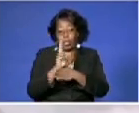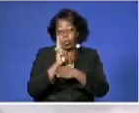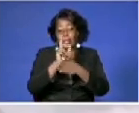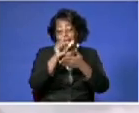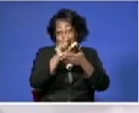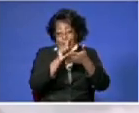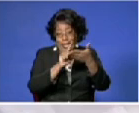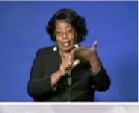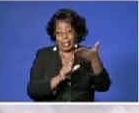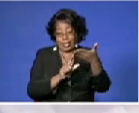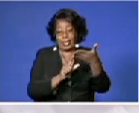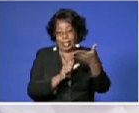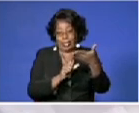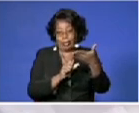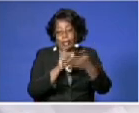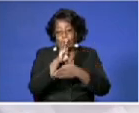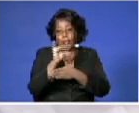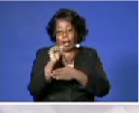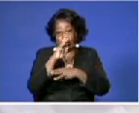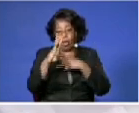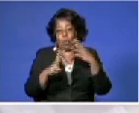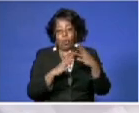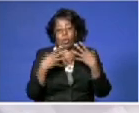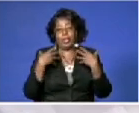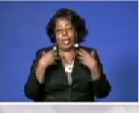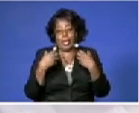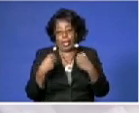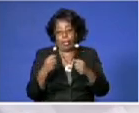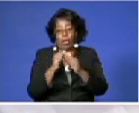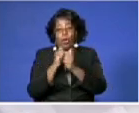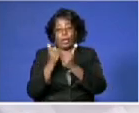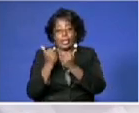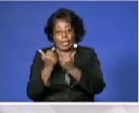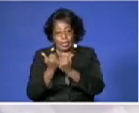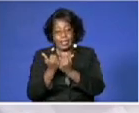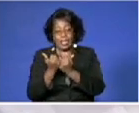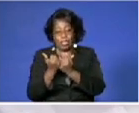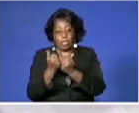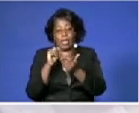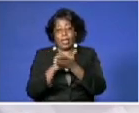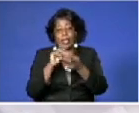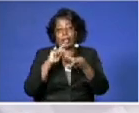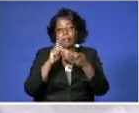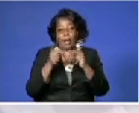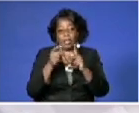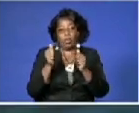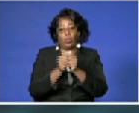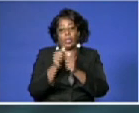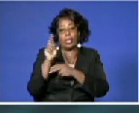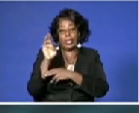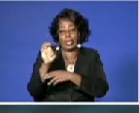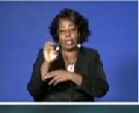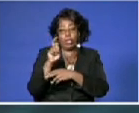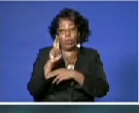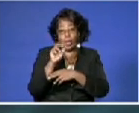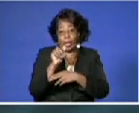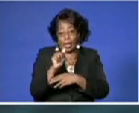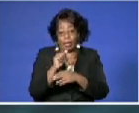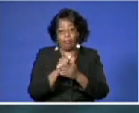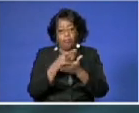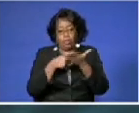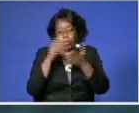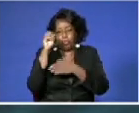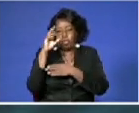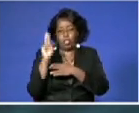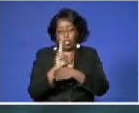Listing by the World Health Organization that partners with the EUA. So what does emergency